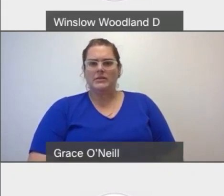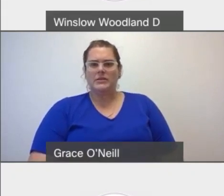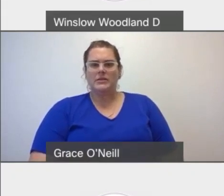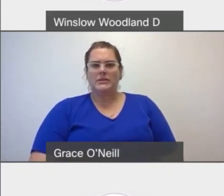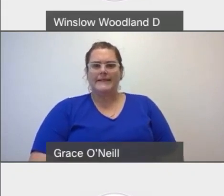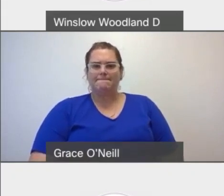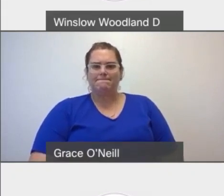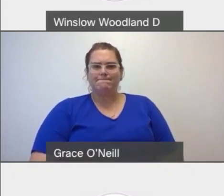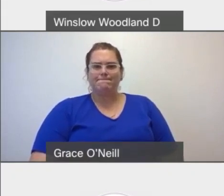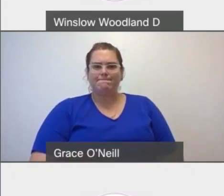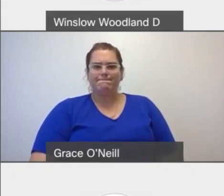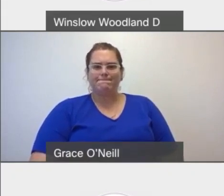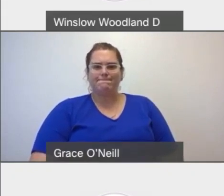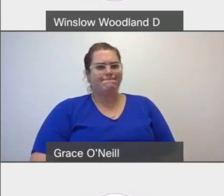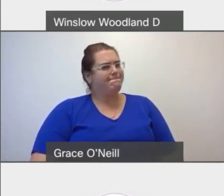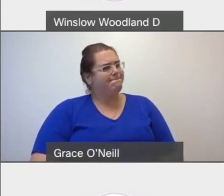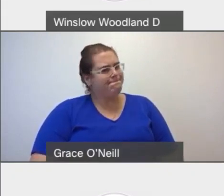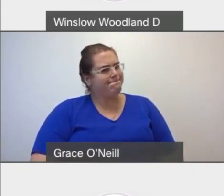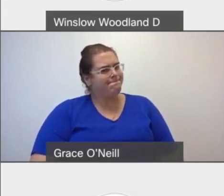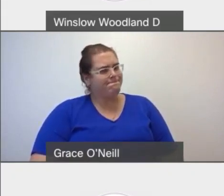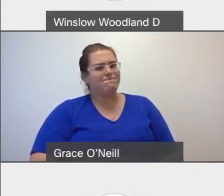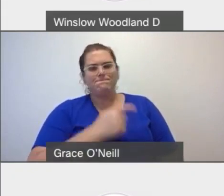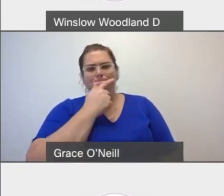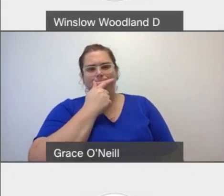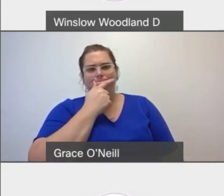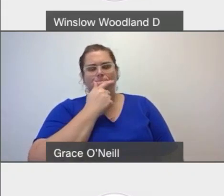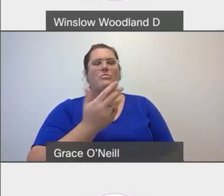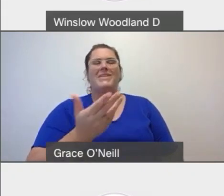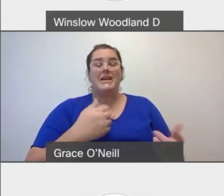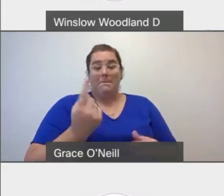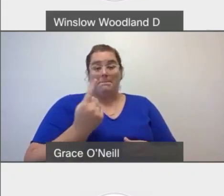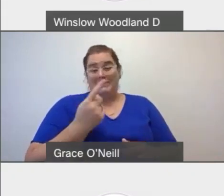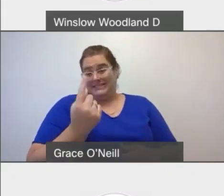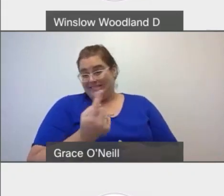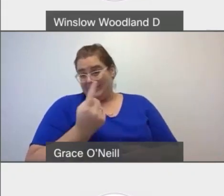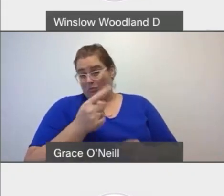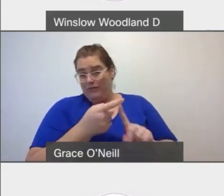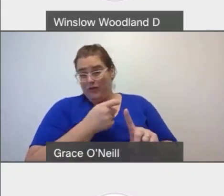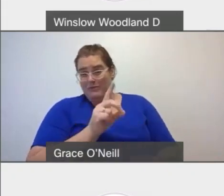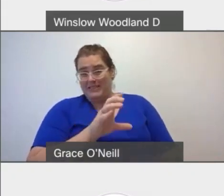Someone here may know that. I'm not licensed in the district, so I don't know.